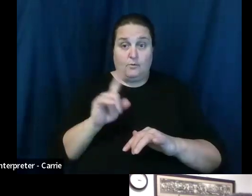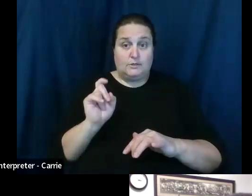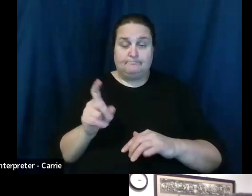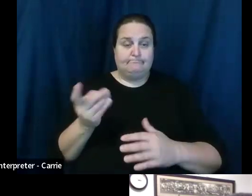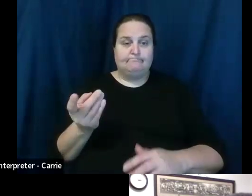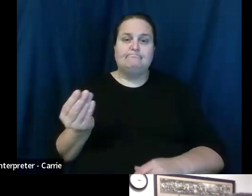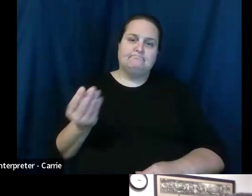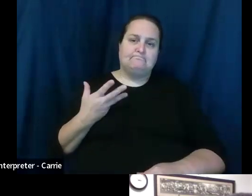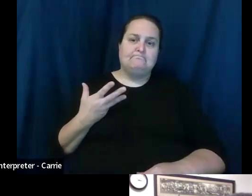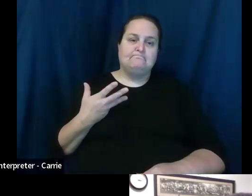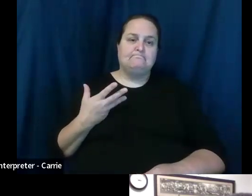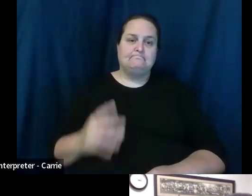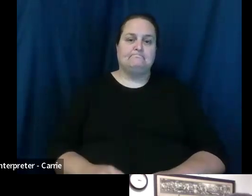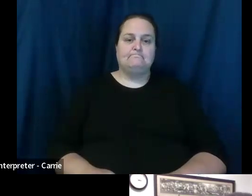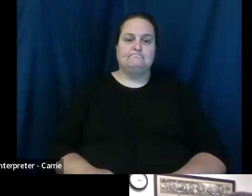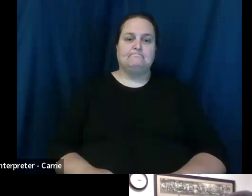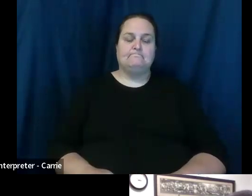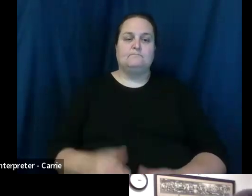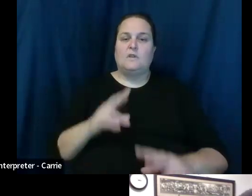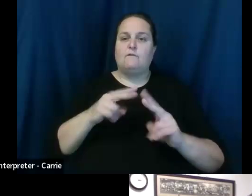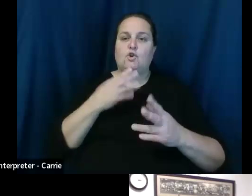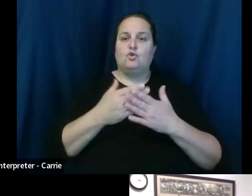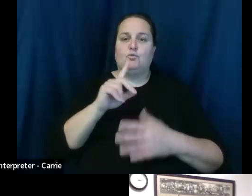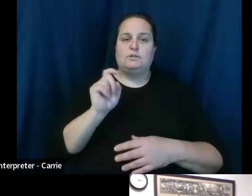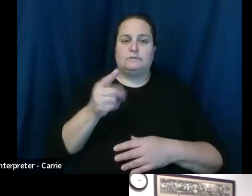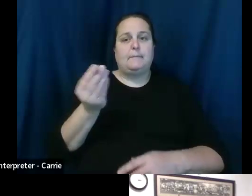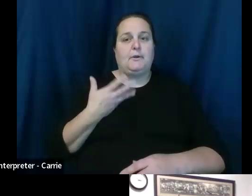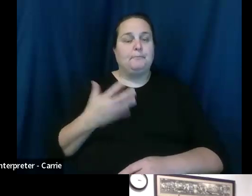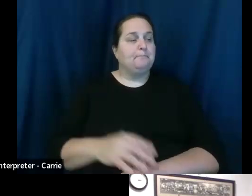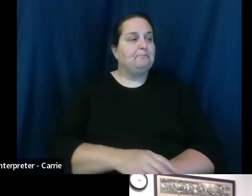like Mandy's, very good question. Yeah, please let us know. Let me know.